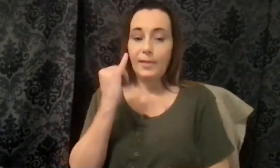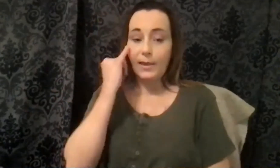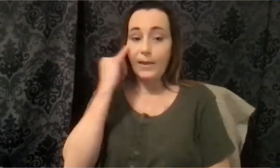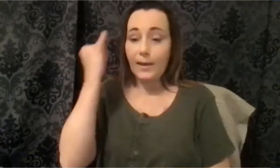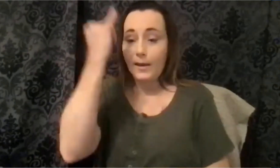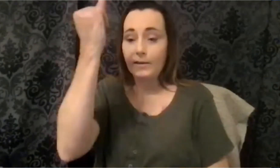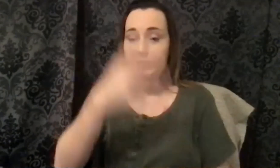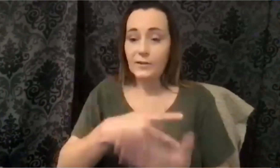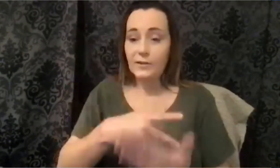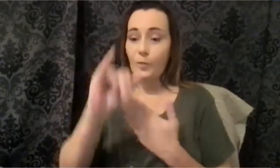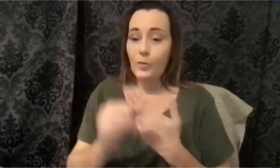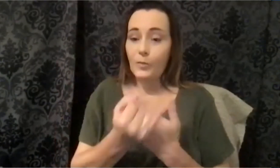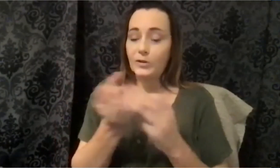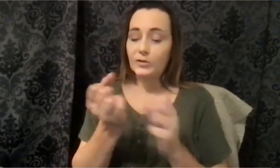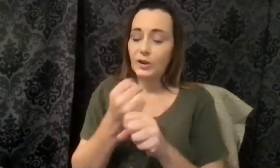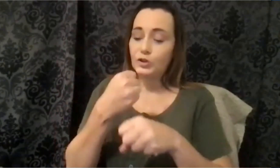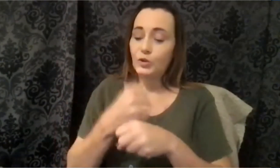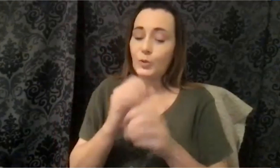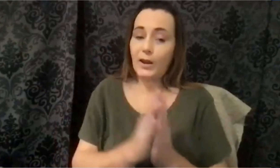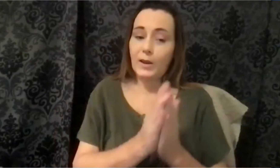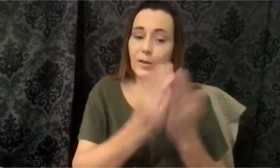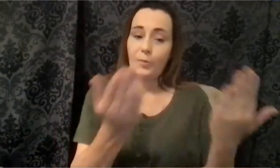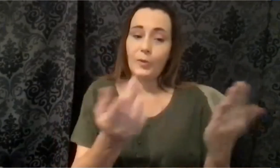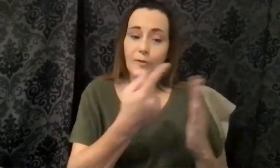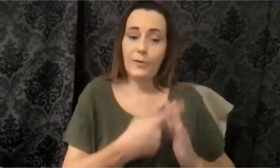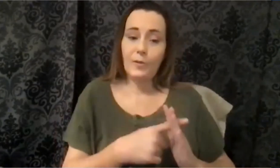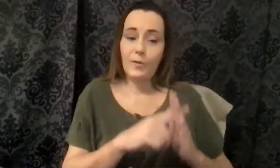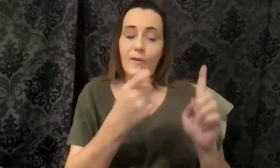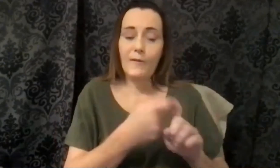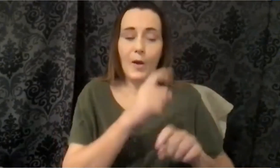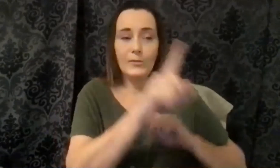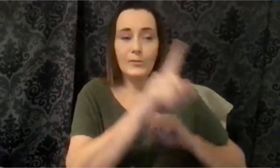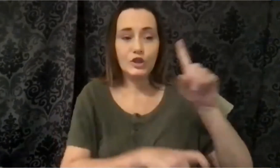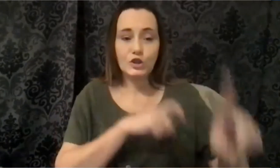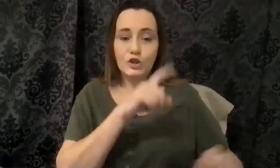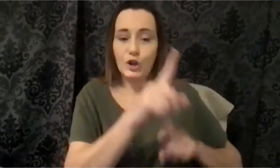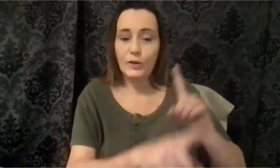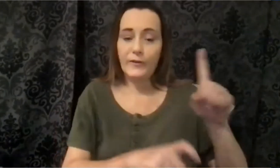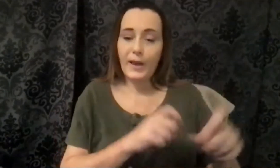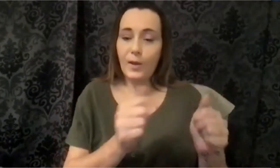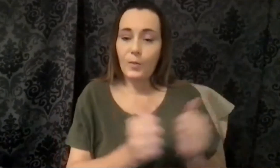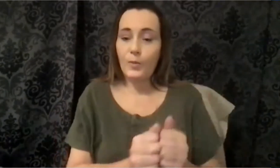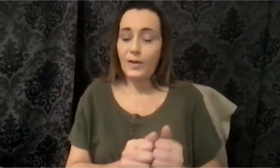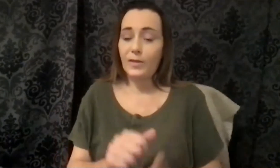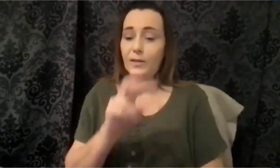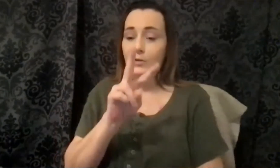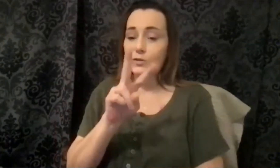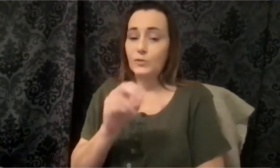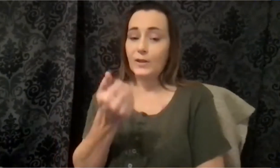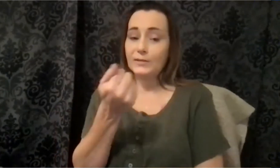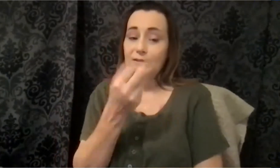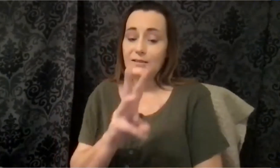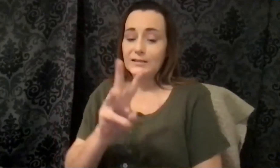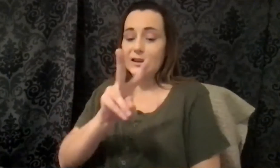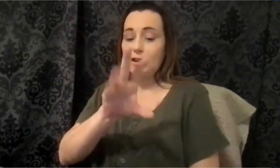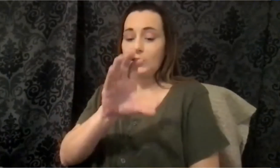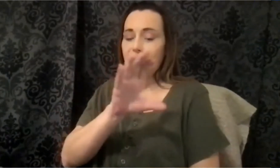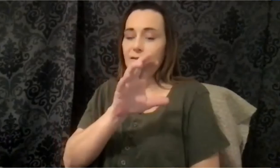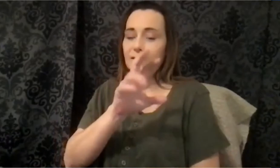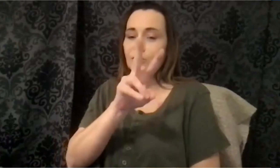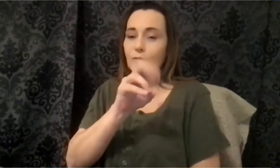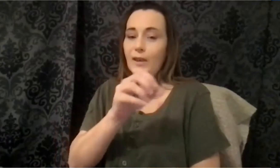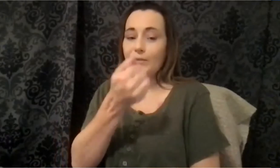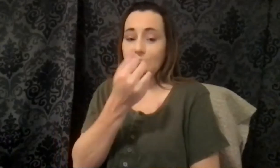to create a book came from a survey contained in the 2016 call that